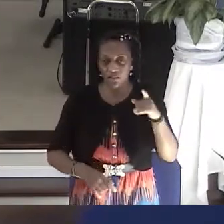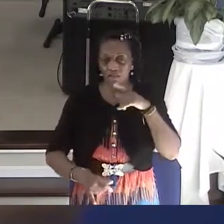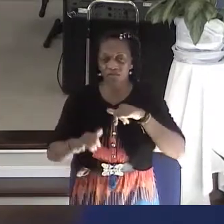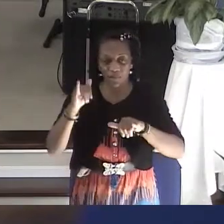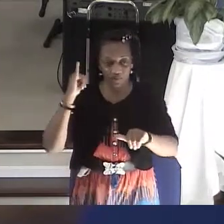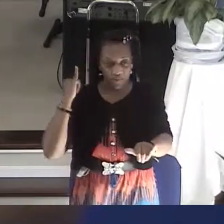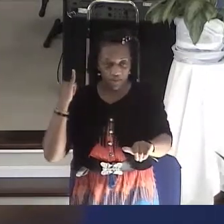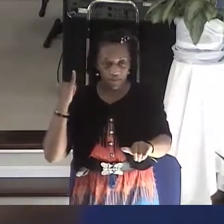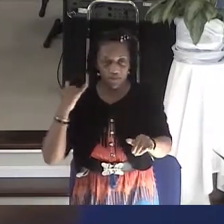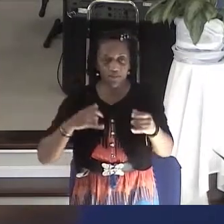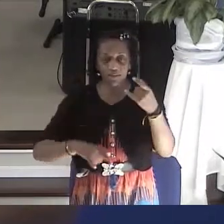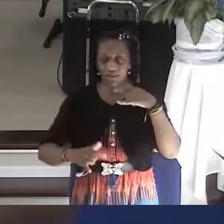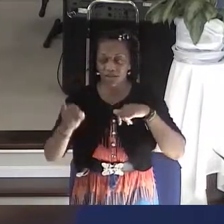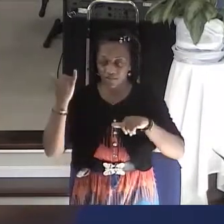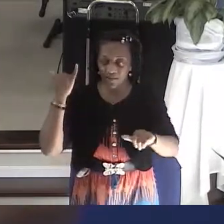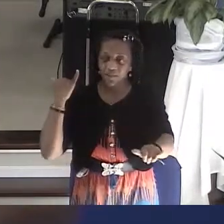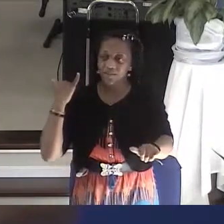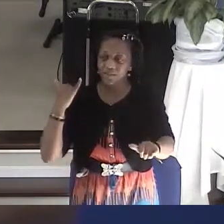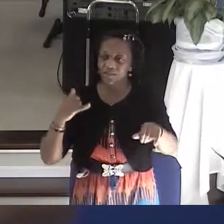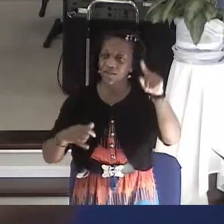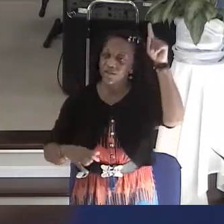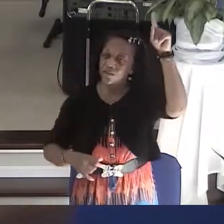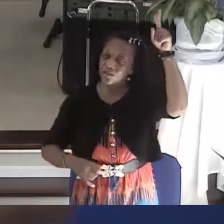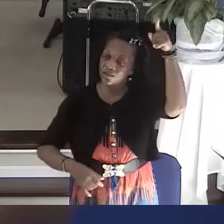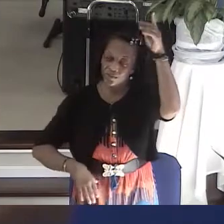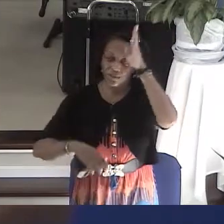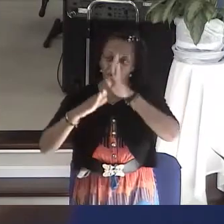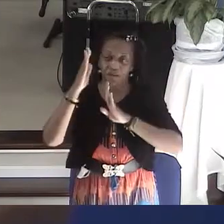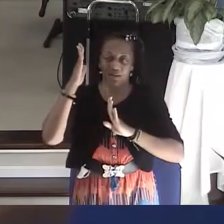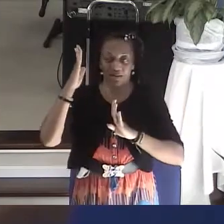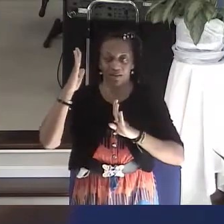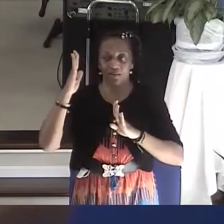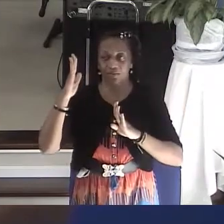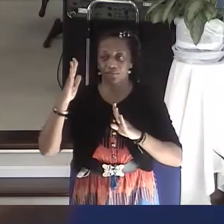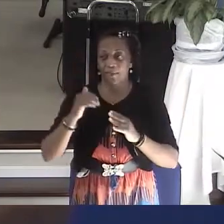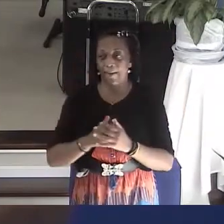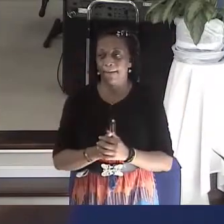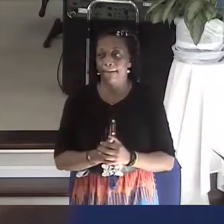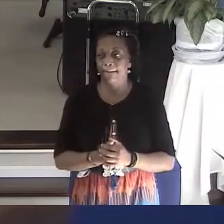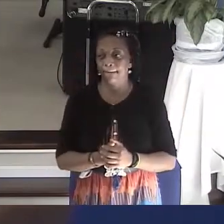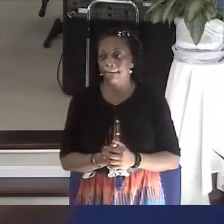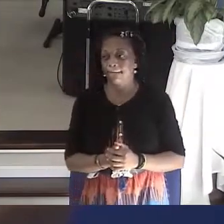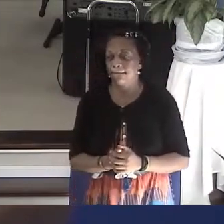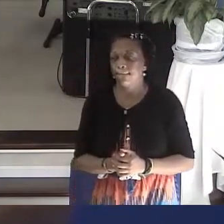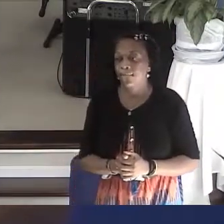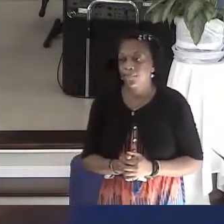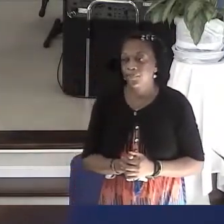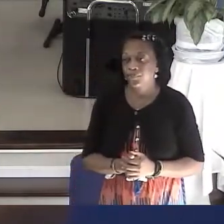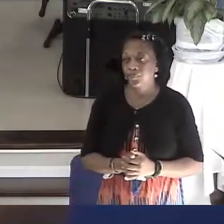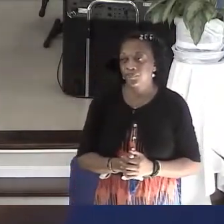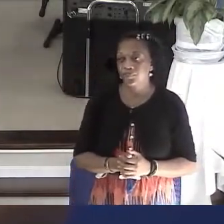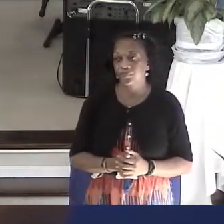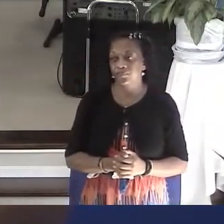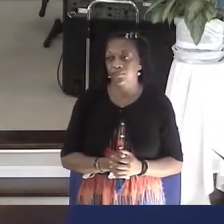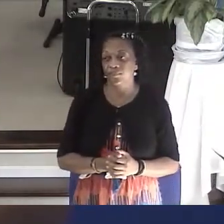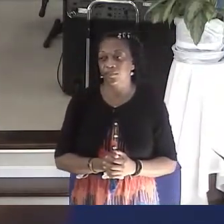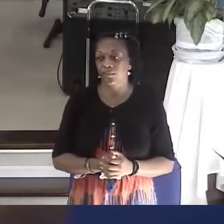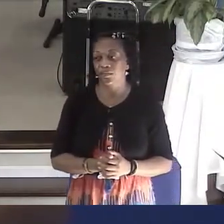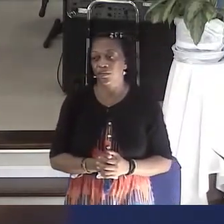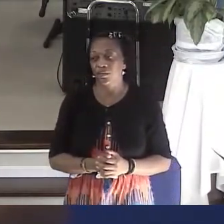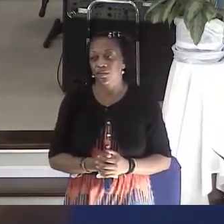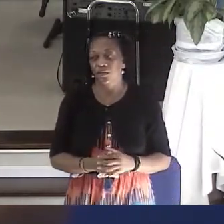generation. You are God. And so we are here this morning only because of your